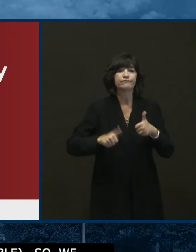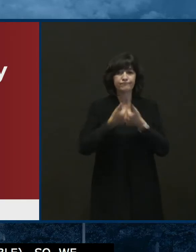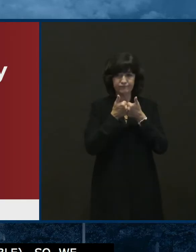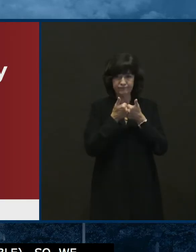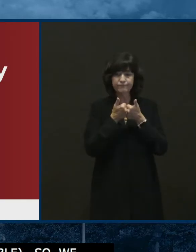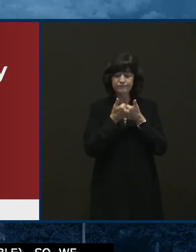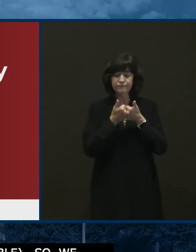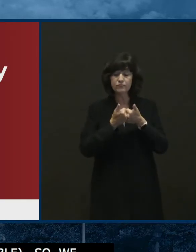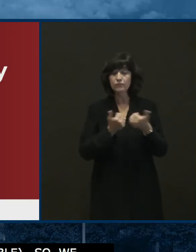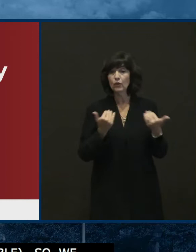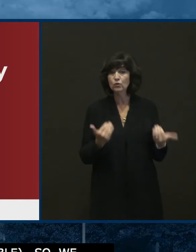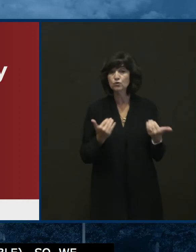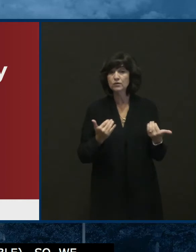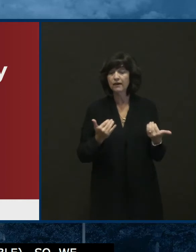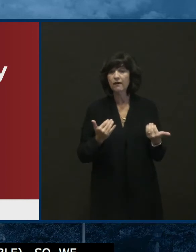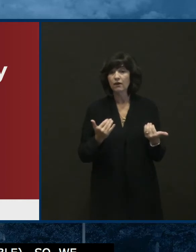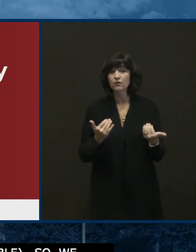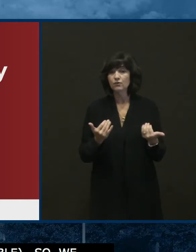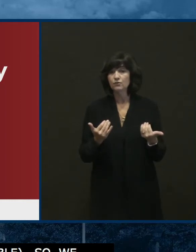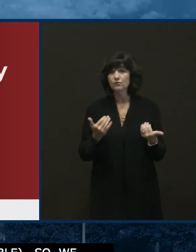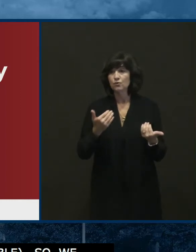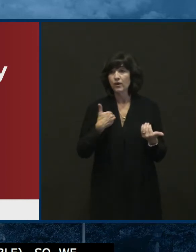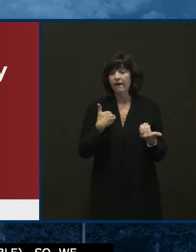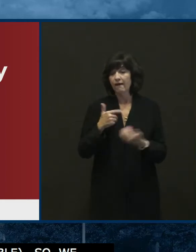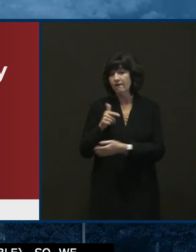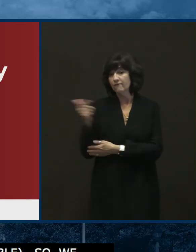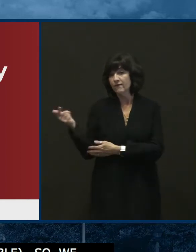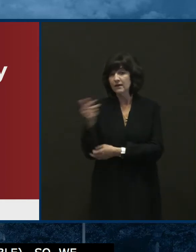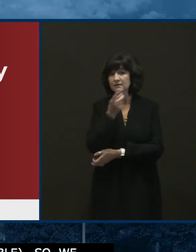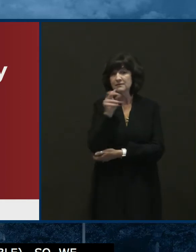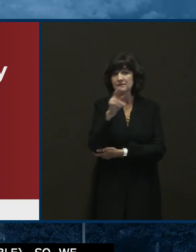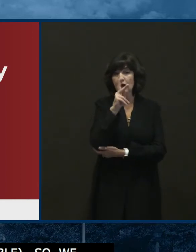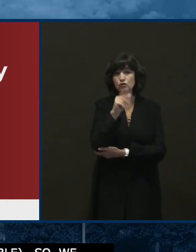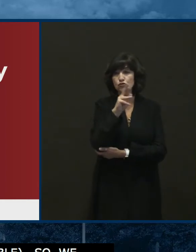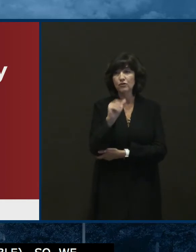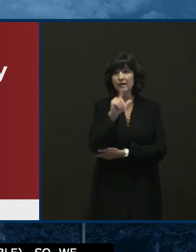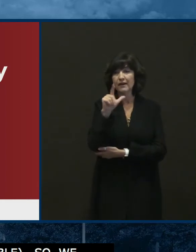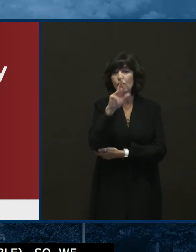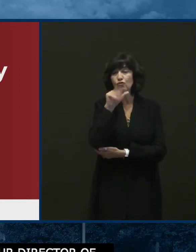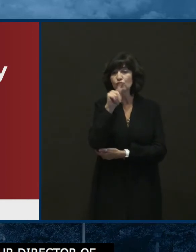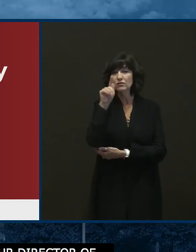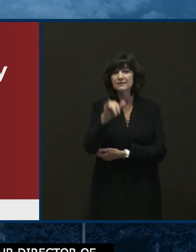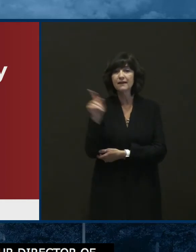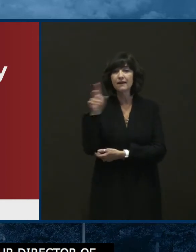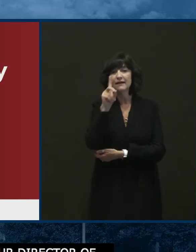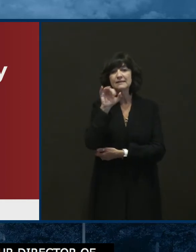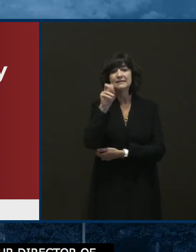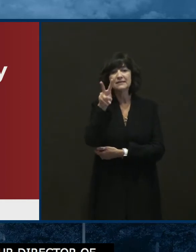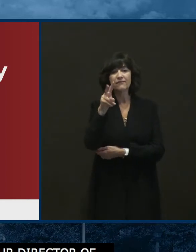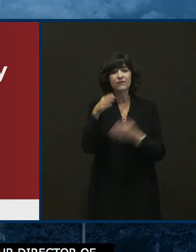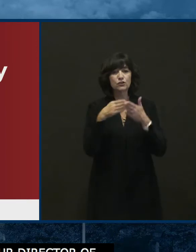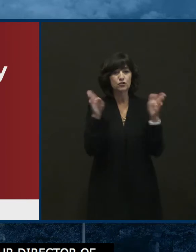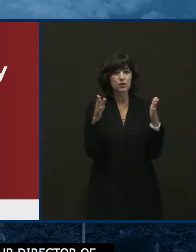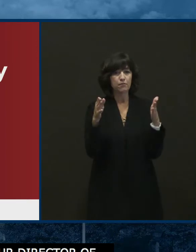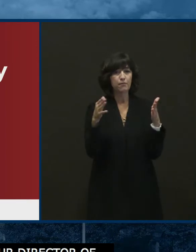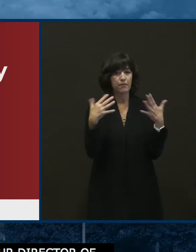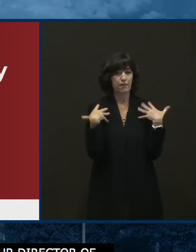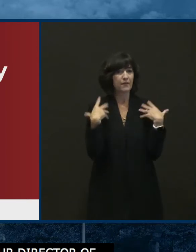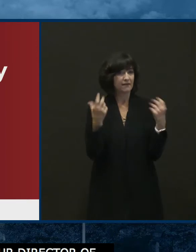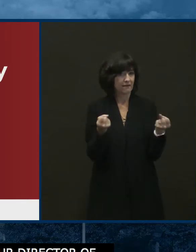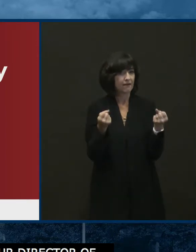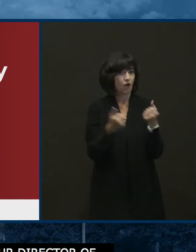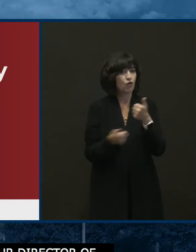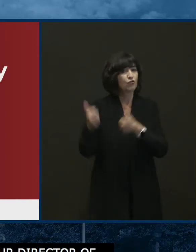Health, Dr. Carol Rattay, who's going to talk about some new data points and our data dashboard more generally. Dr.